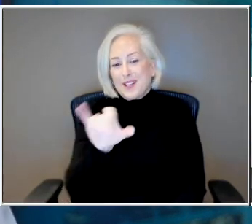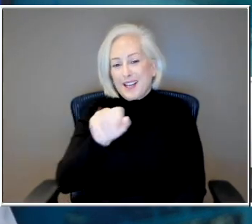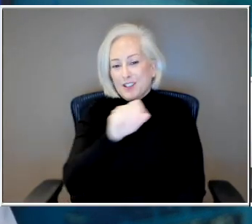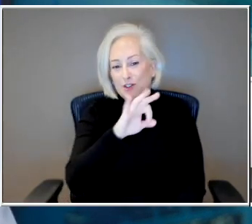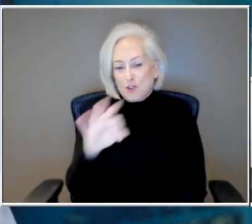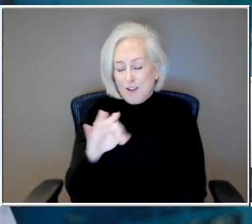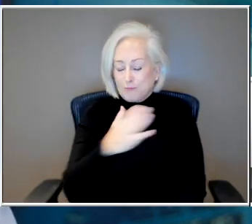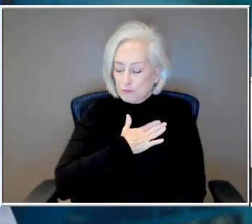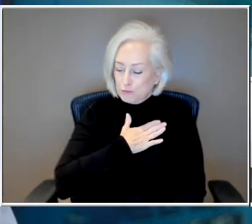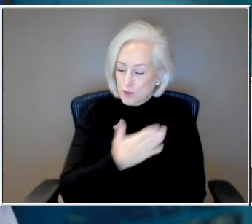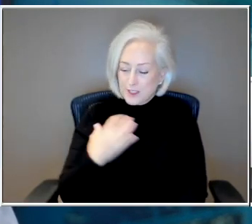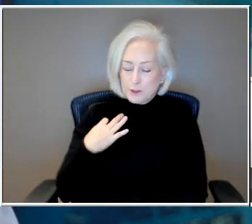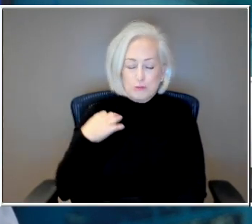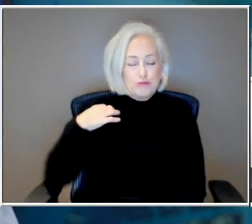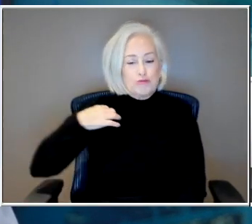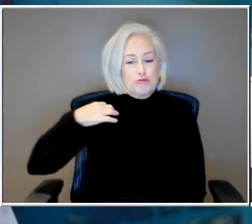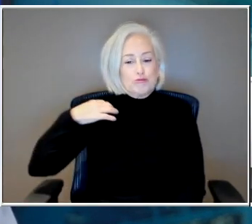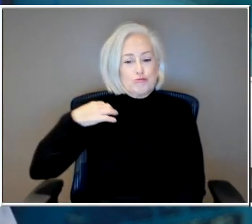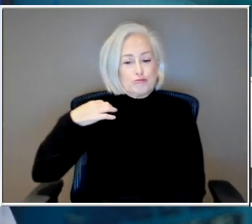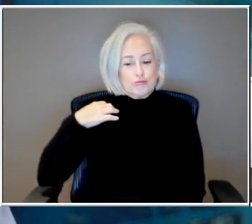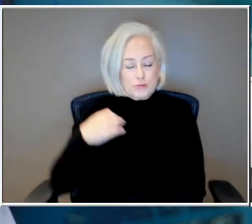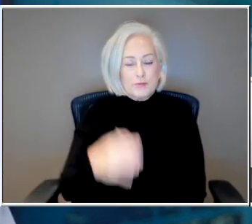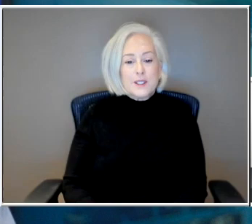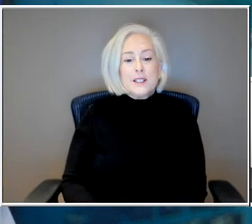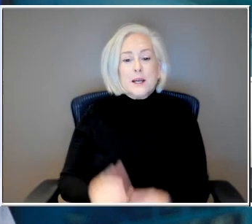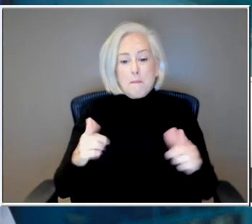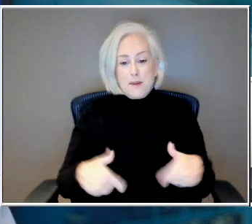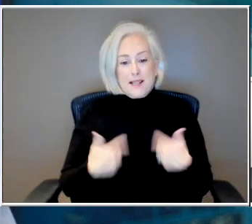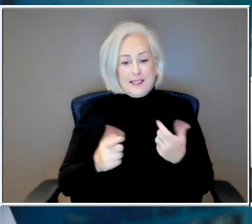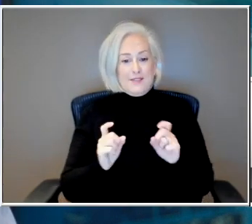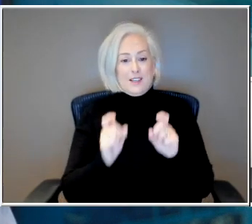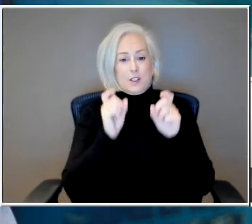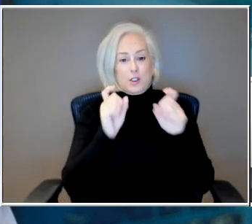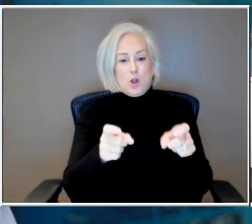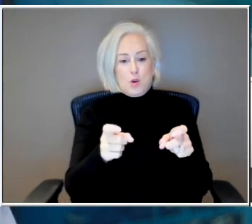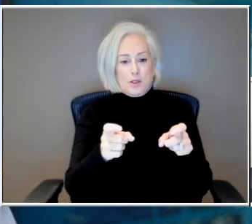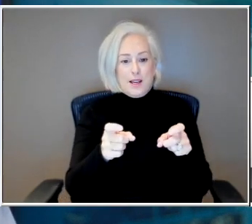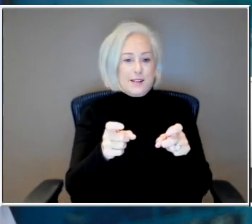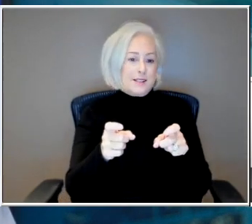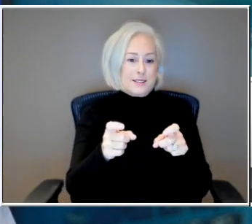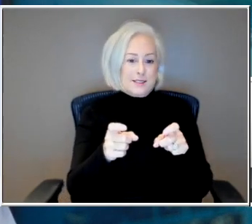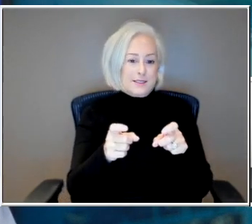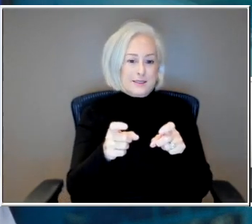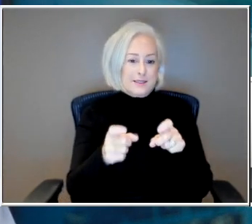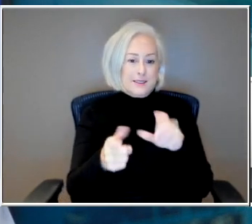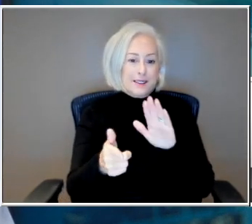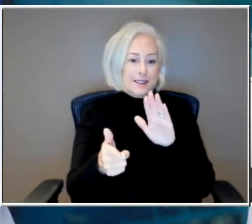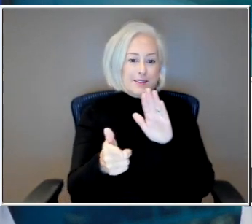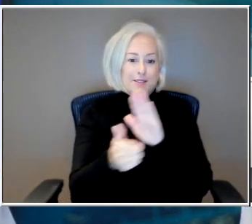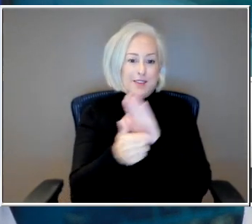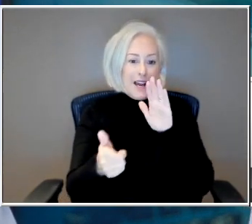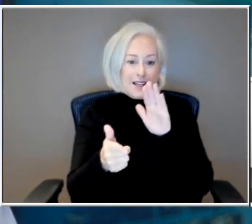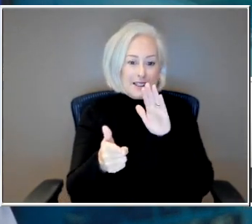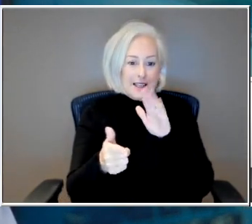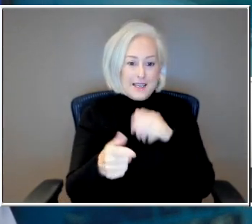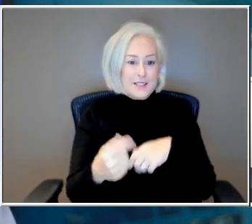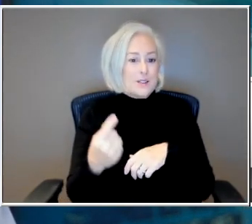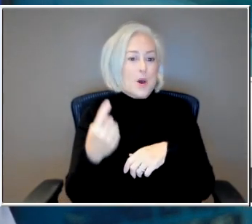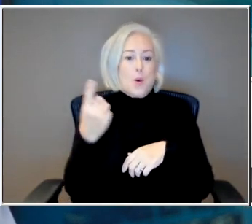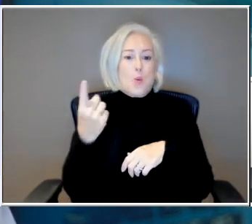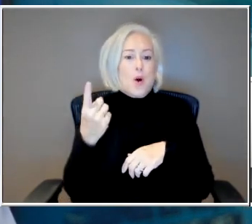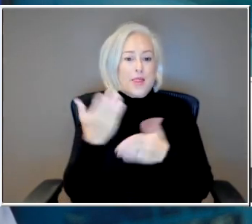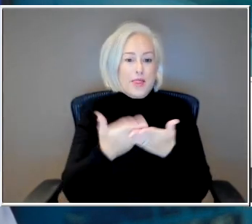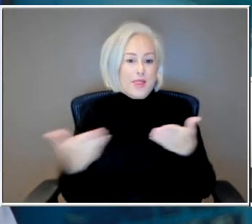up. But really, you know, living donation violates one of the first tenets in medicine is first do no harm. We're doing